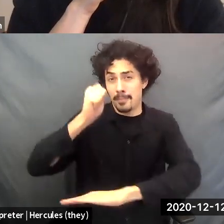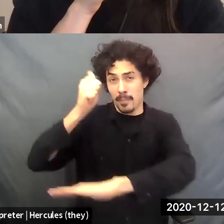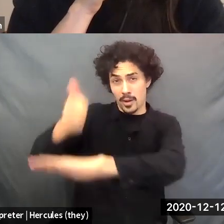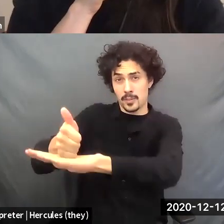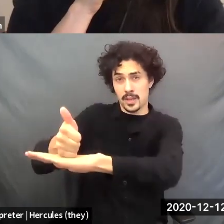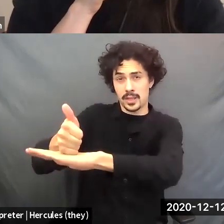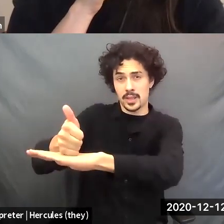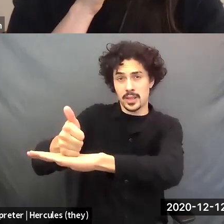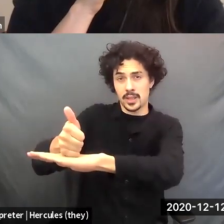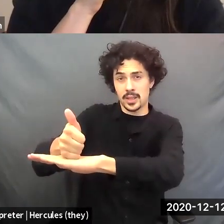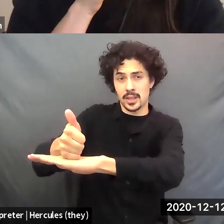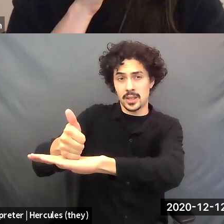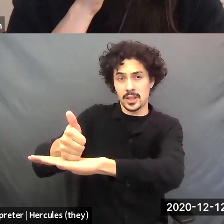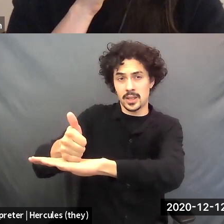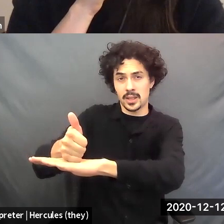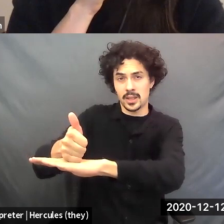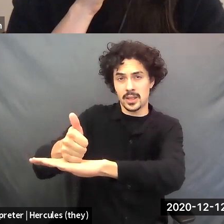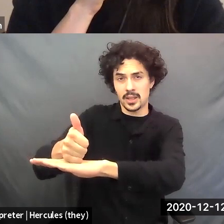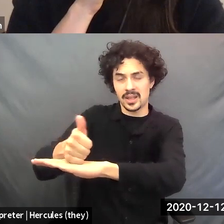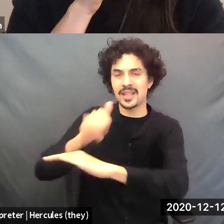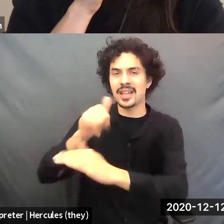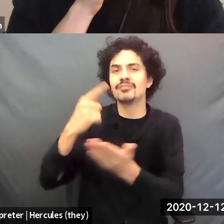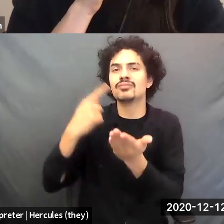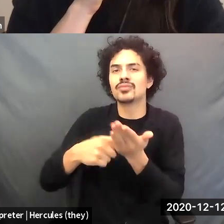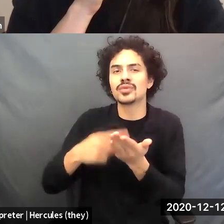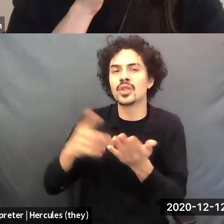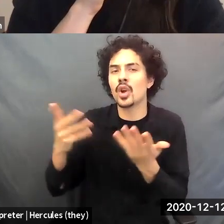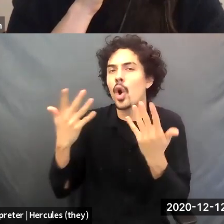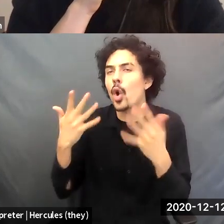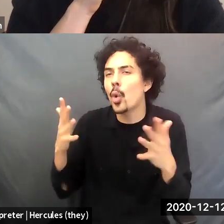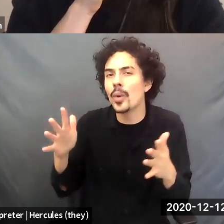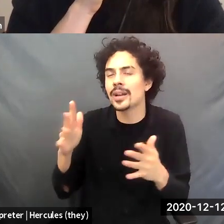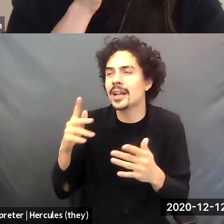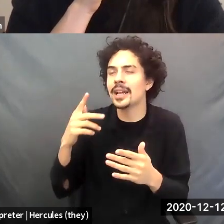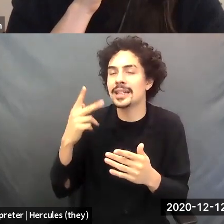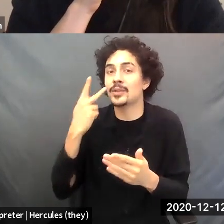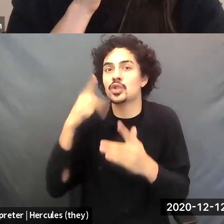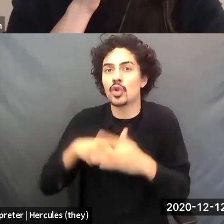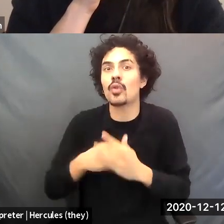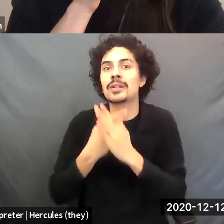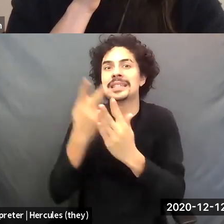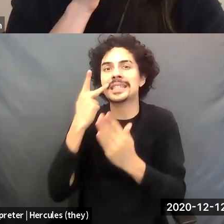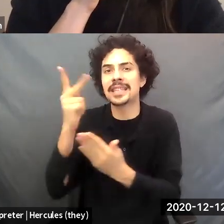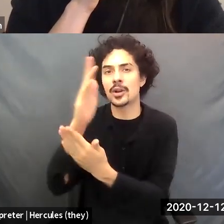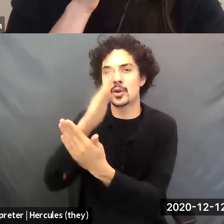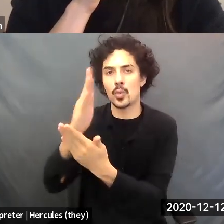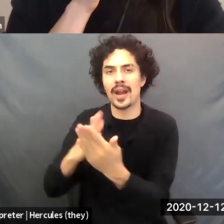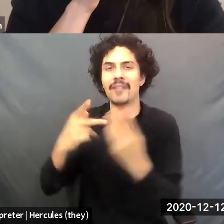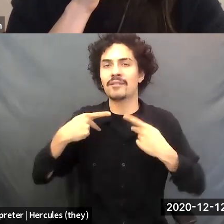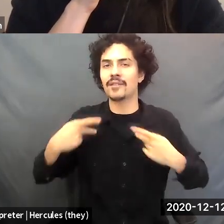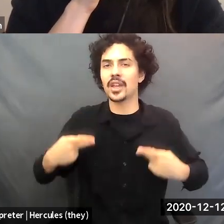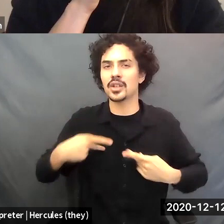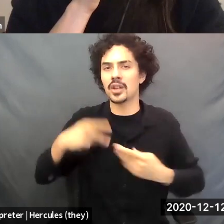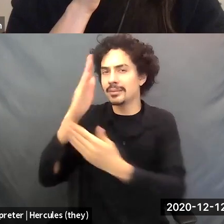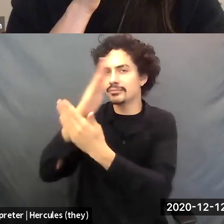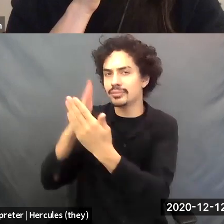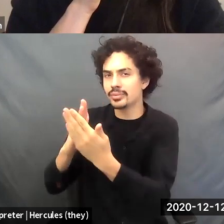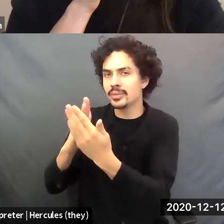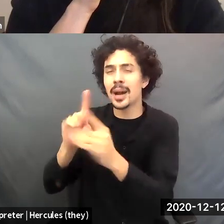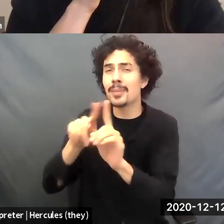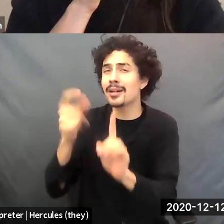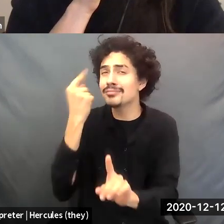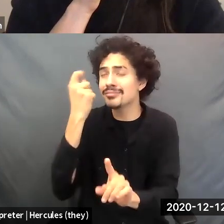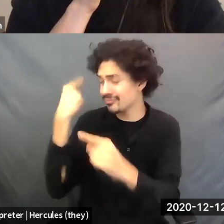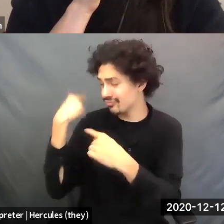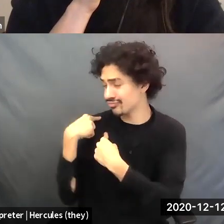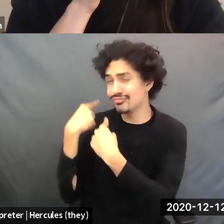as cracked, we wanted to just point to the fact that they've always been been cracked. They always are cracked. And then focusing on, on